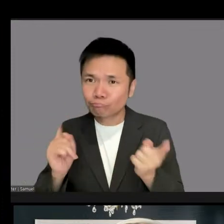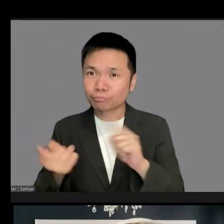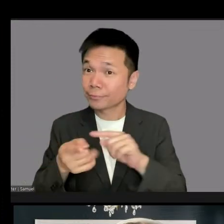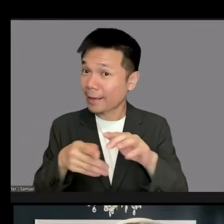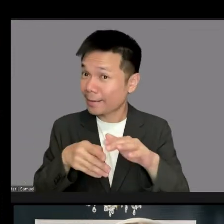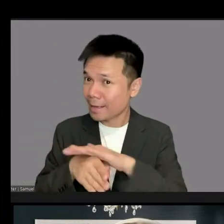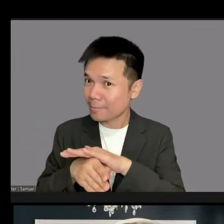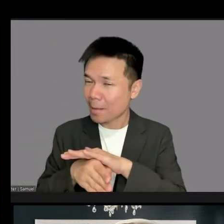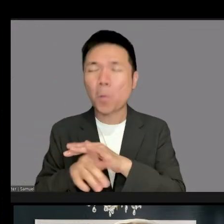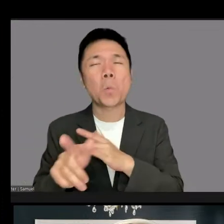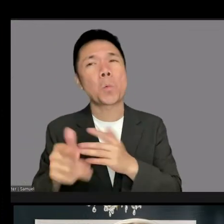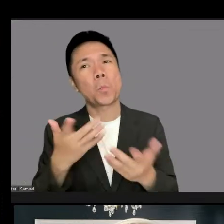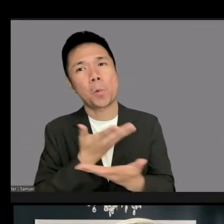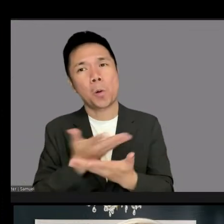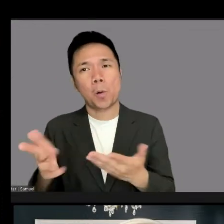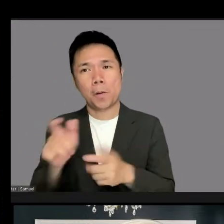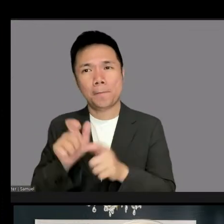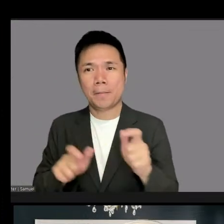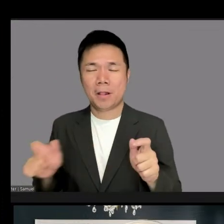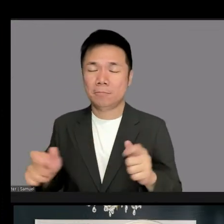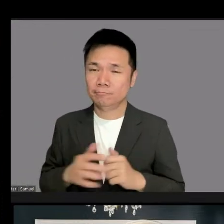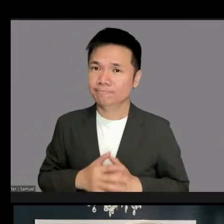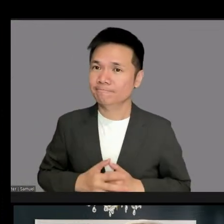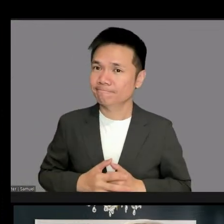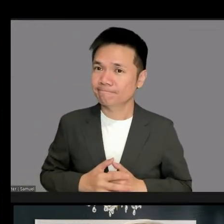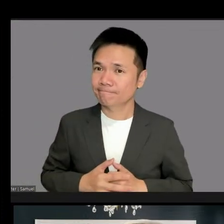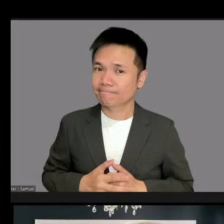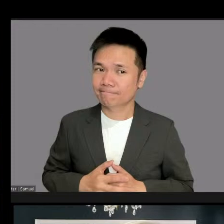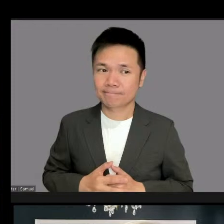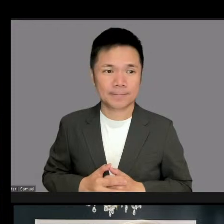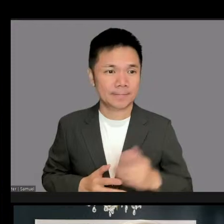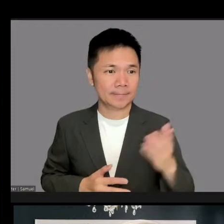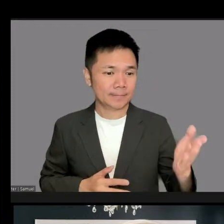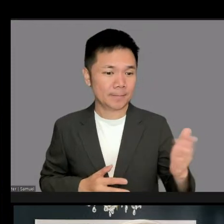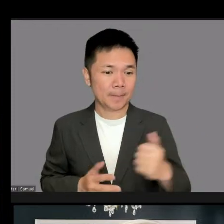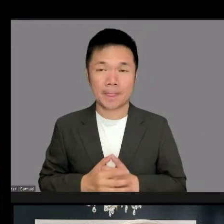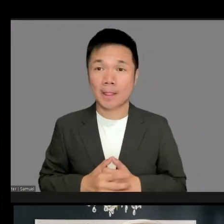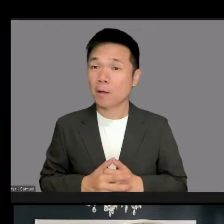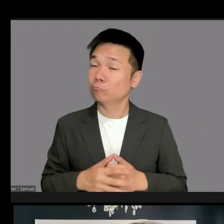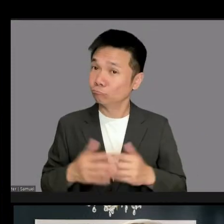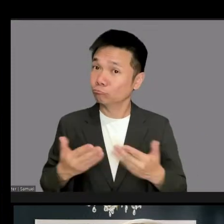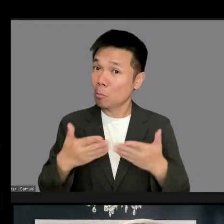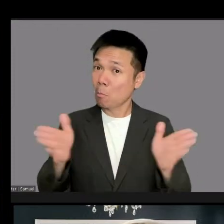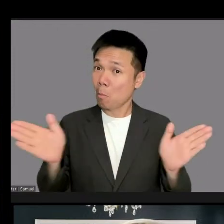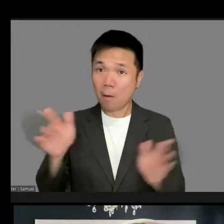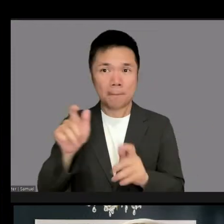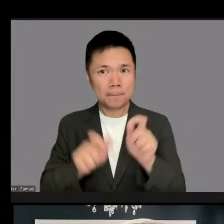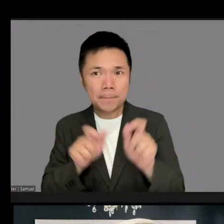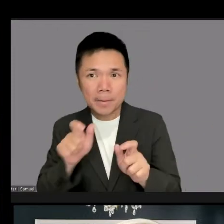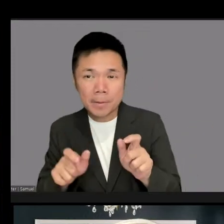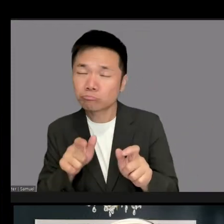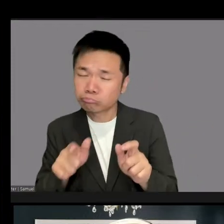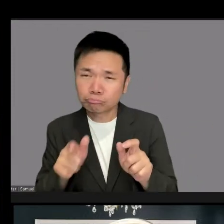all accessibility features work correctly. So by broadening your user base, you're